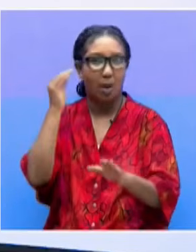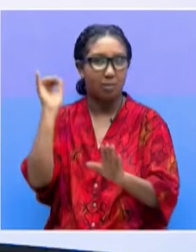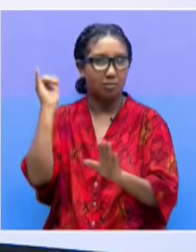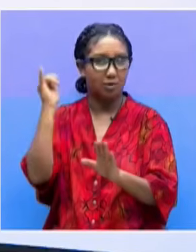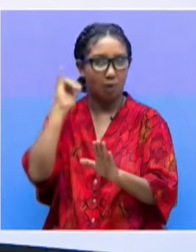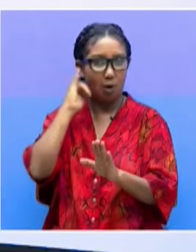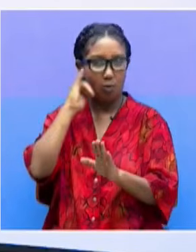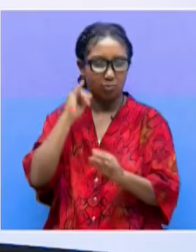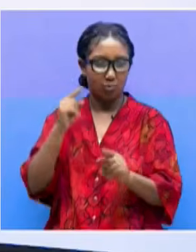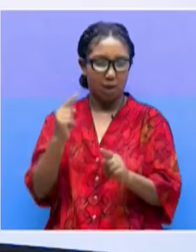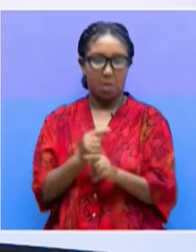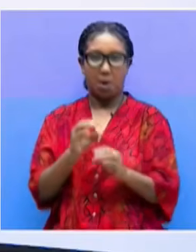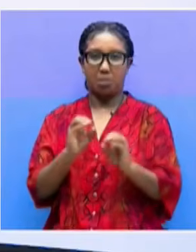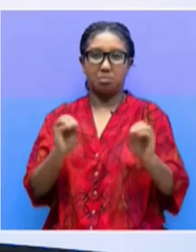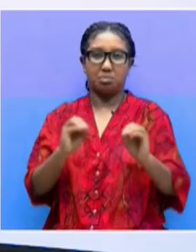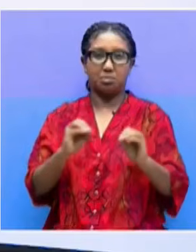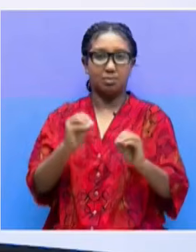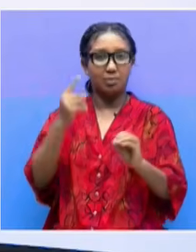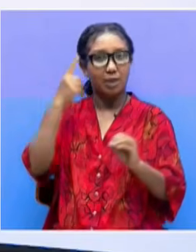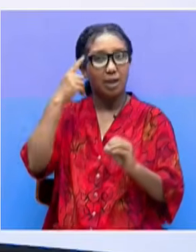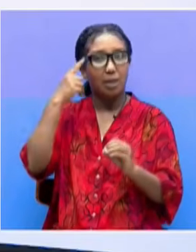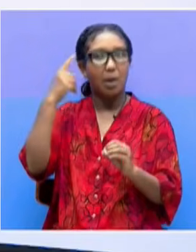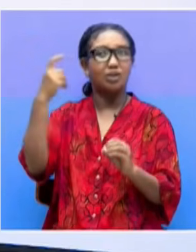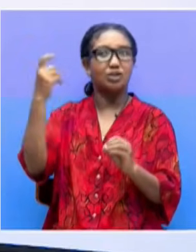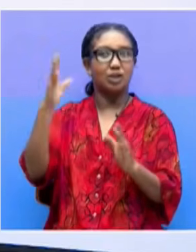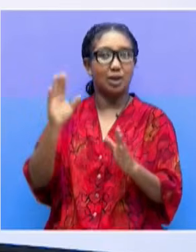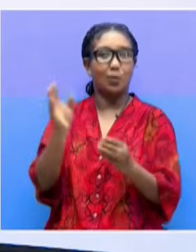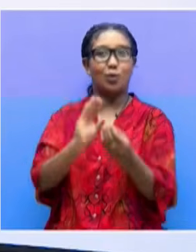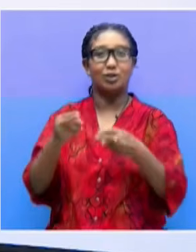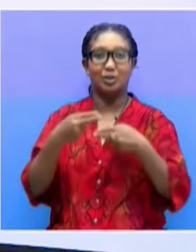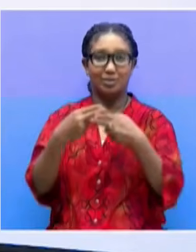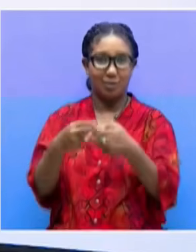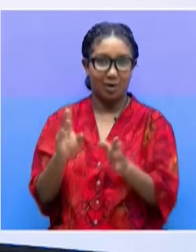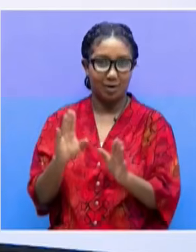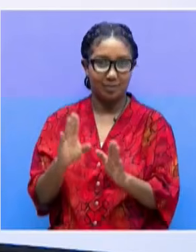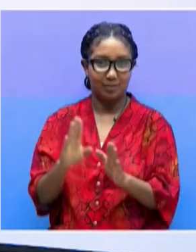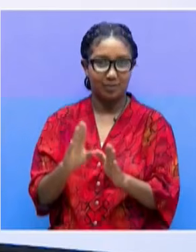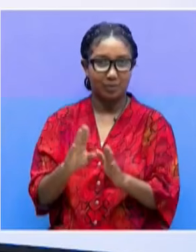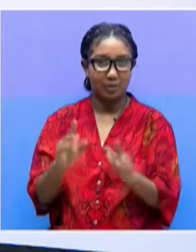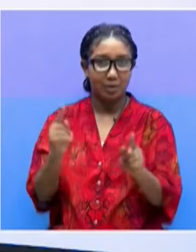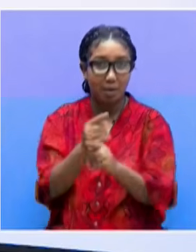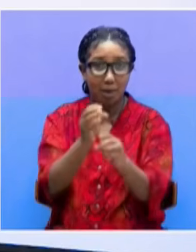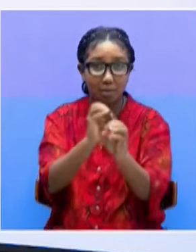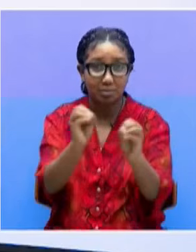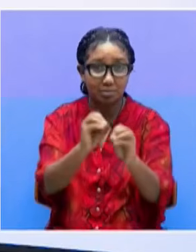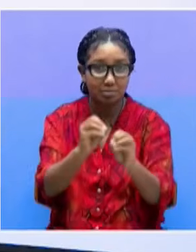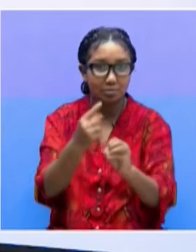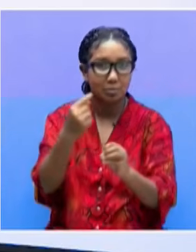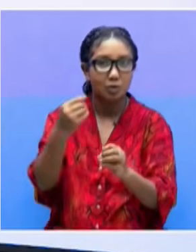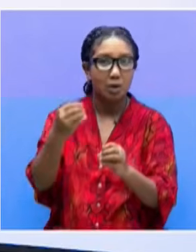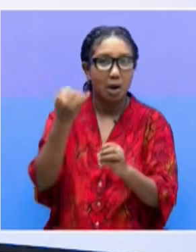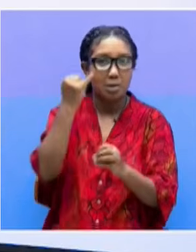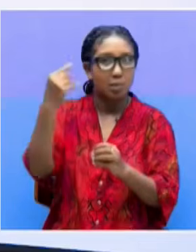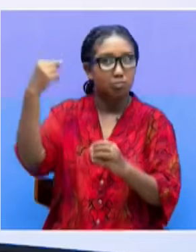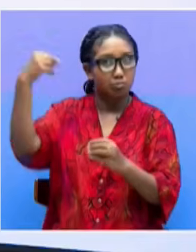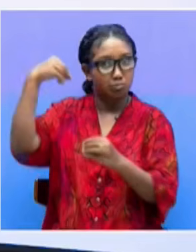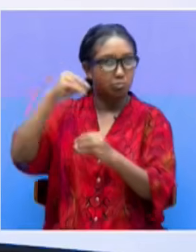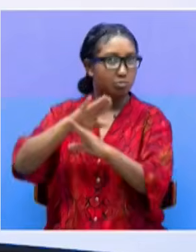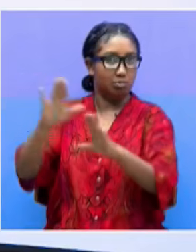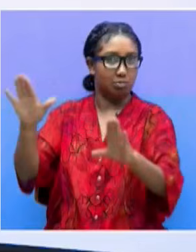It is imaginary condition. You see? Imaginary what? Imaginary